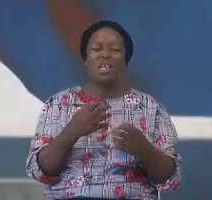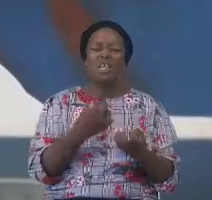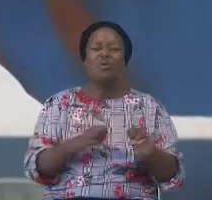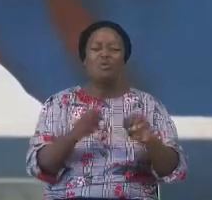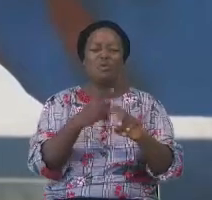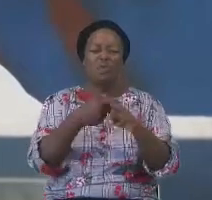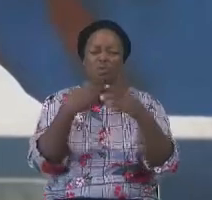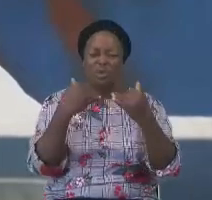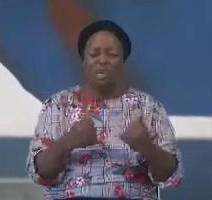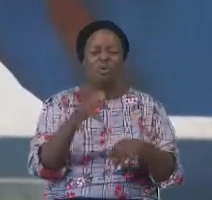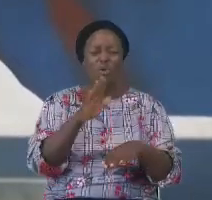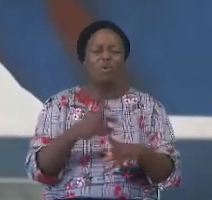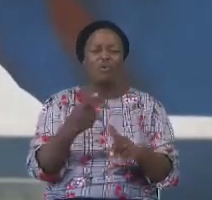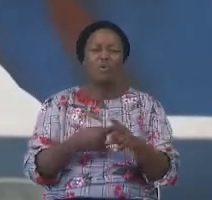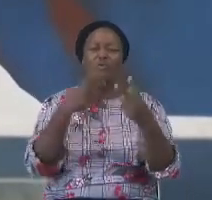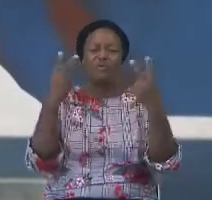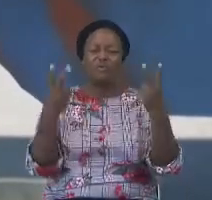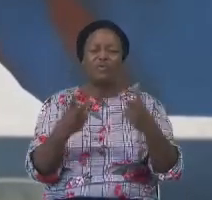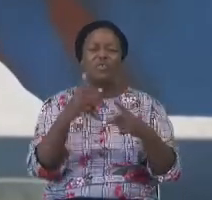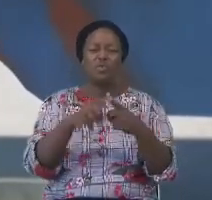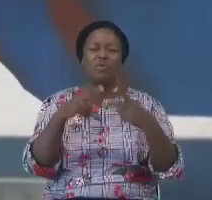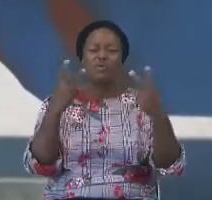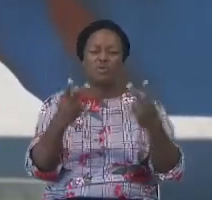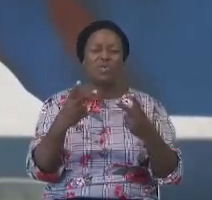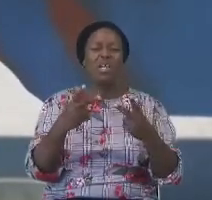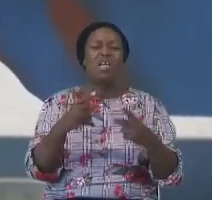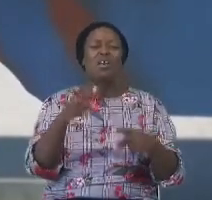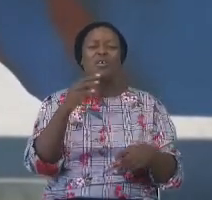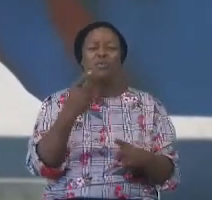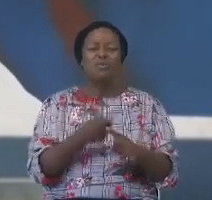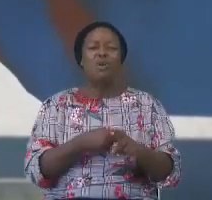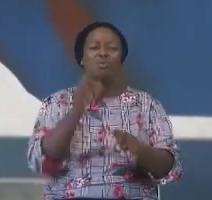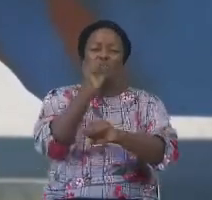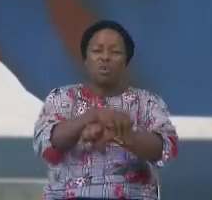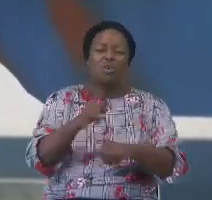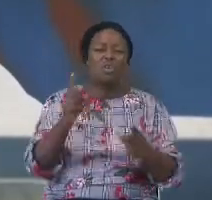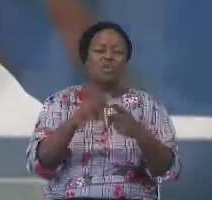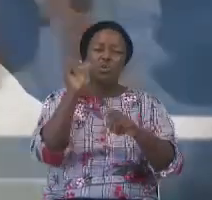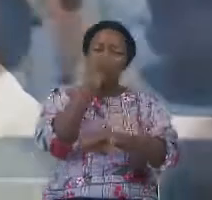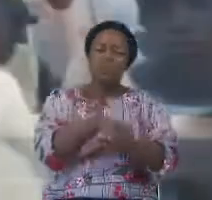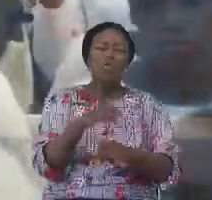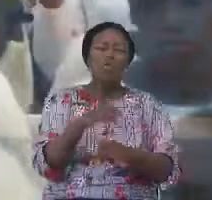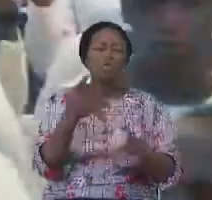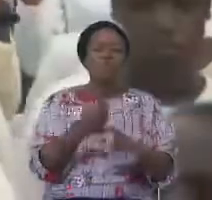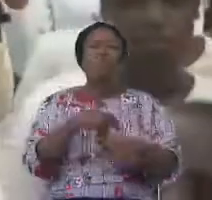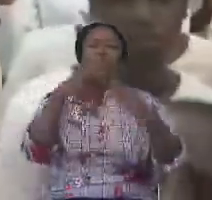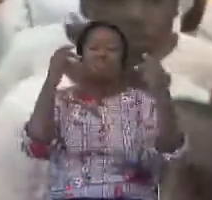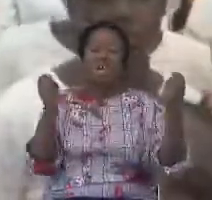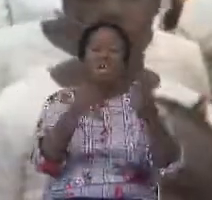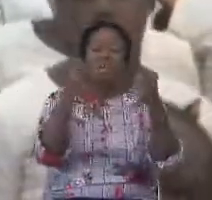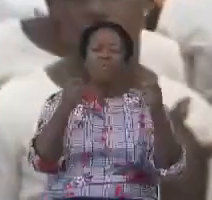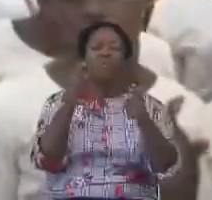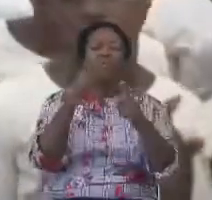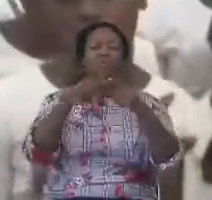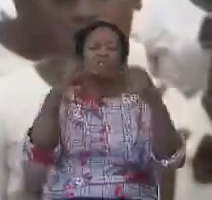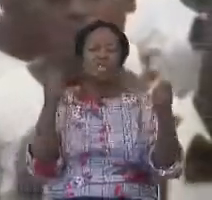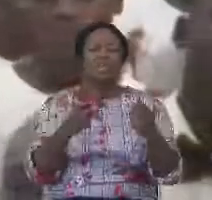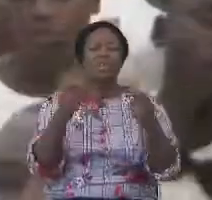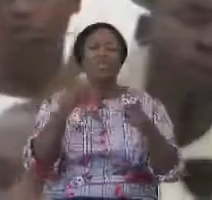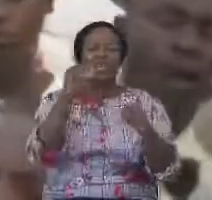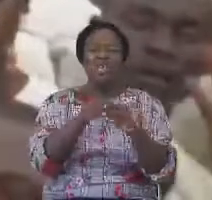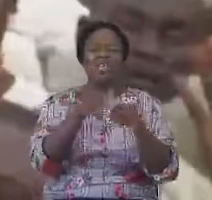control our lives even from now on from victory onto victory from conquering unto